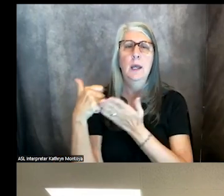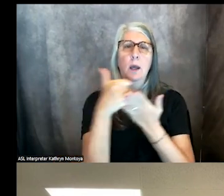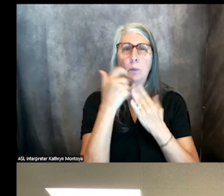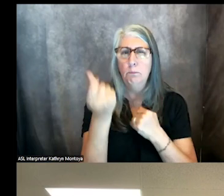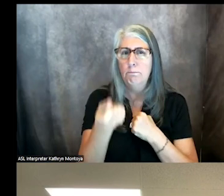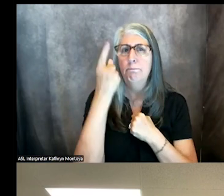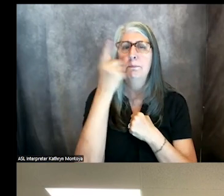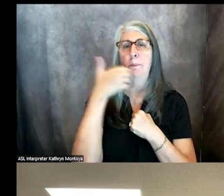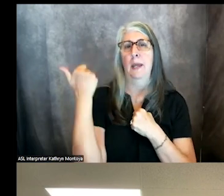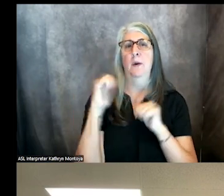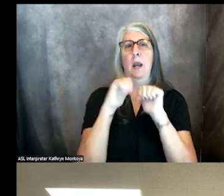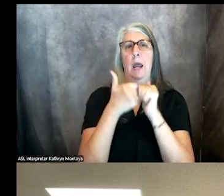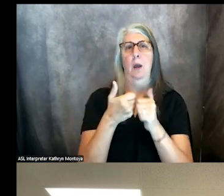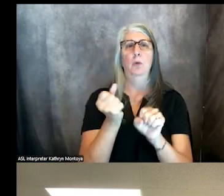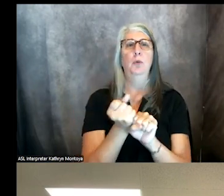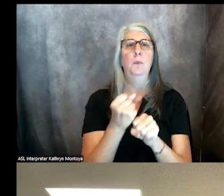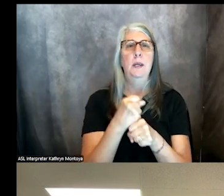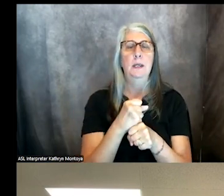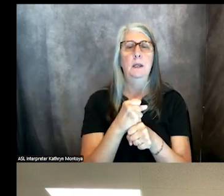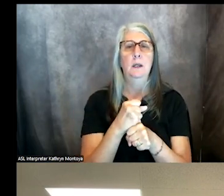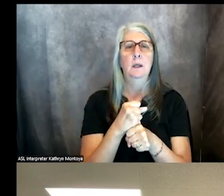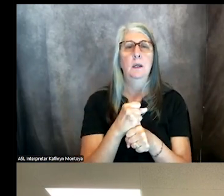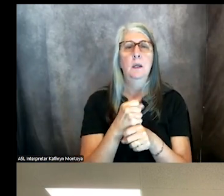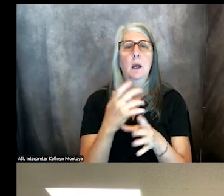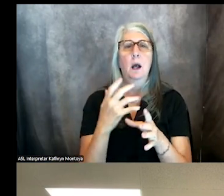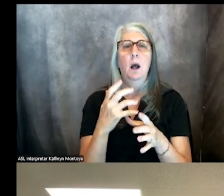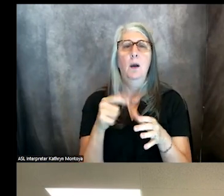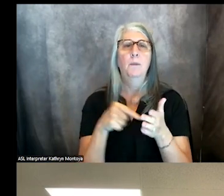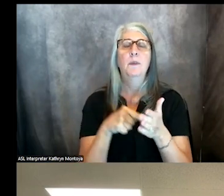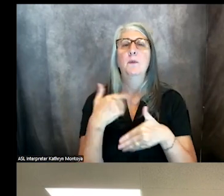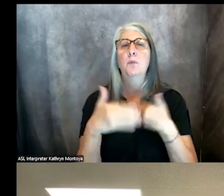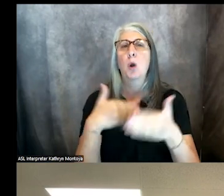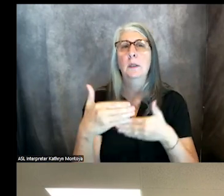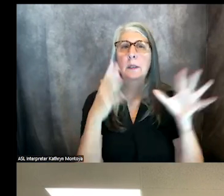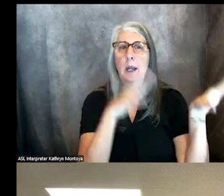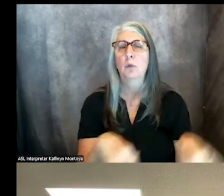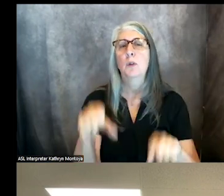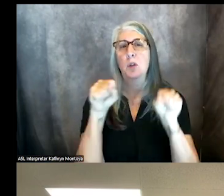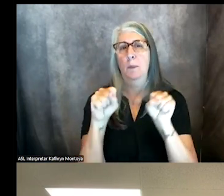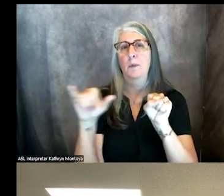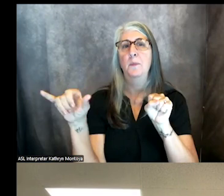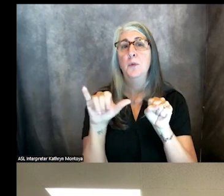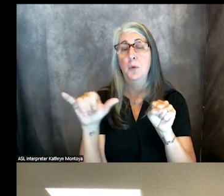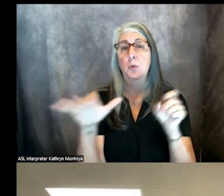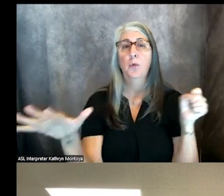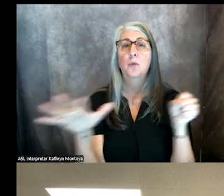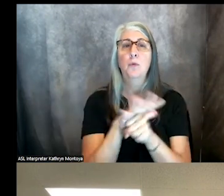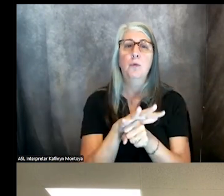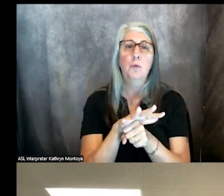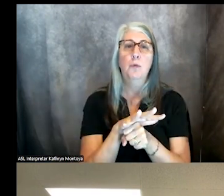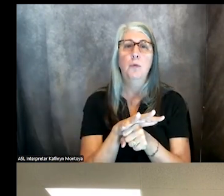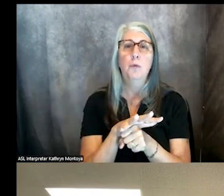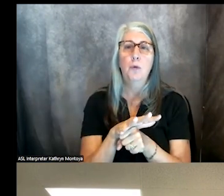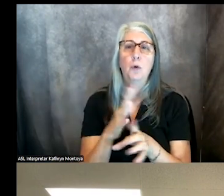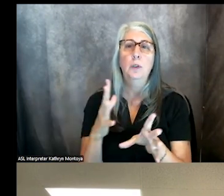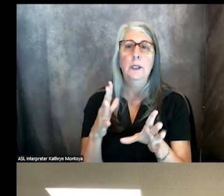to make these practices and adopt them as well to fully affirm and meet the